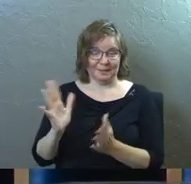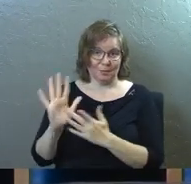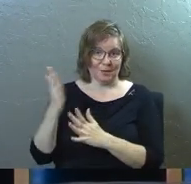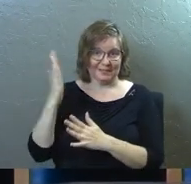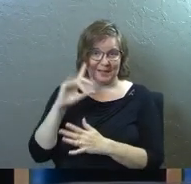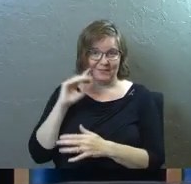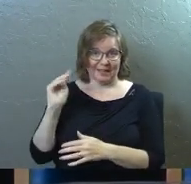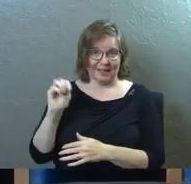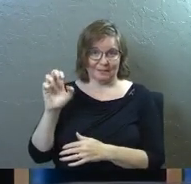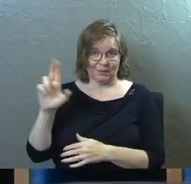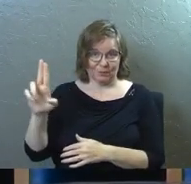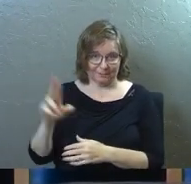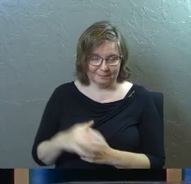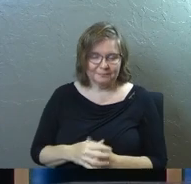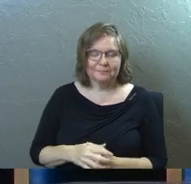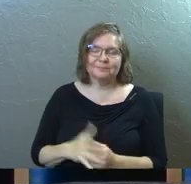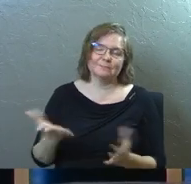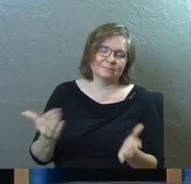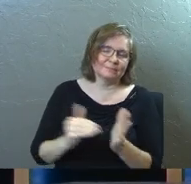MCU.